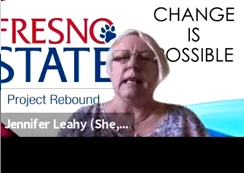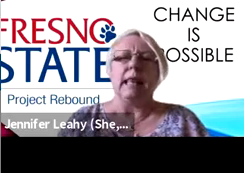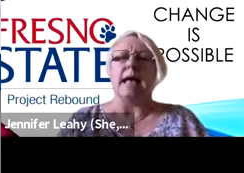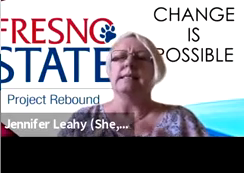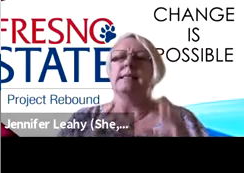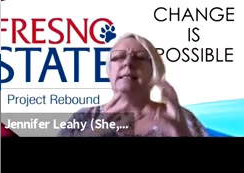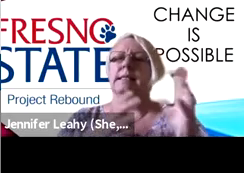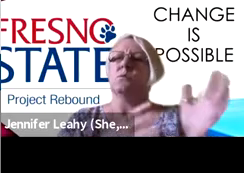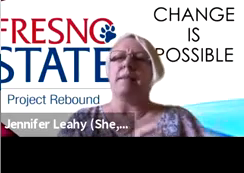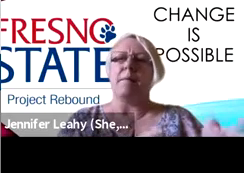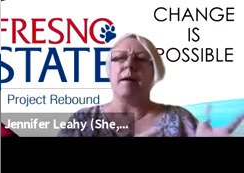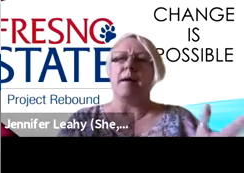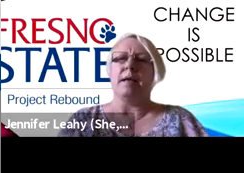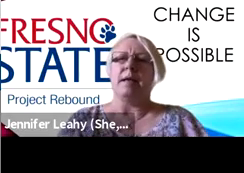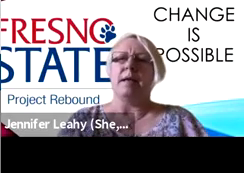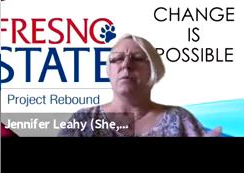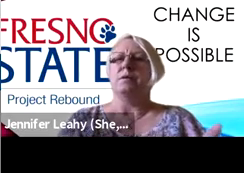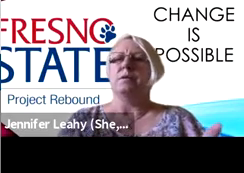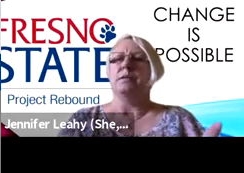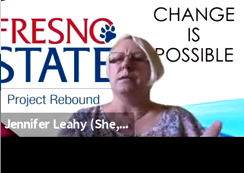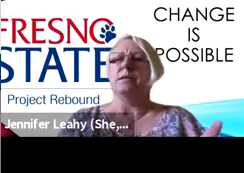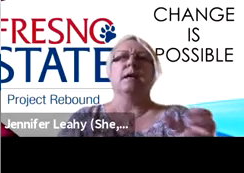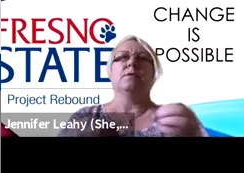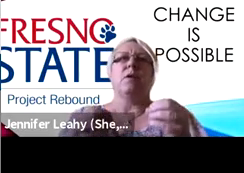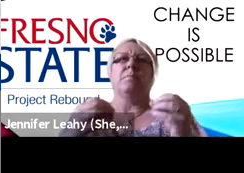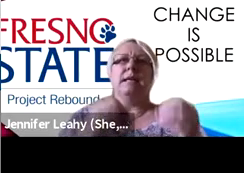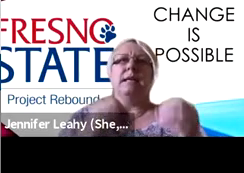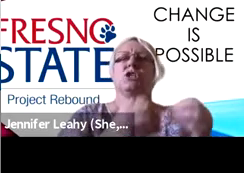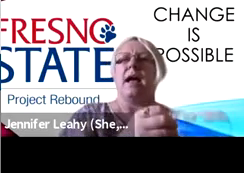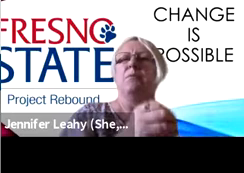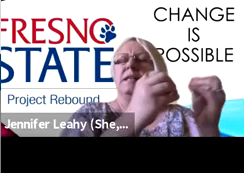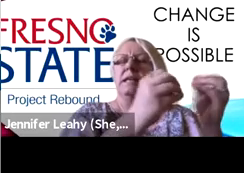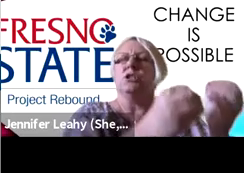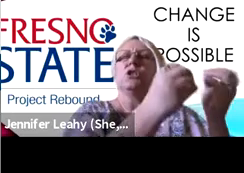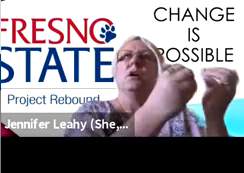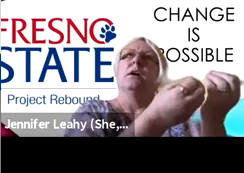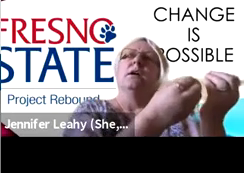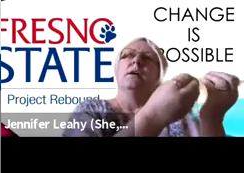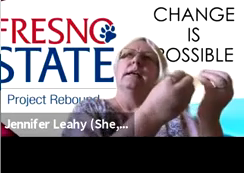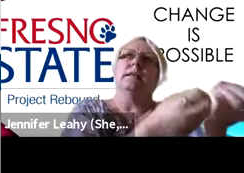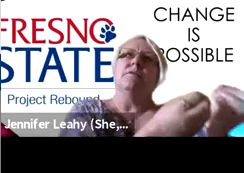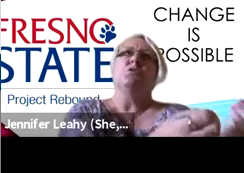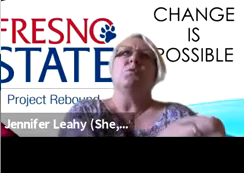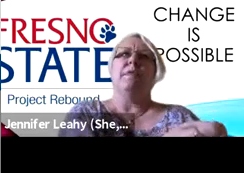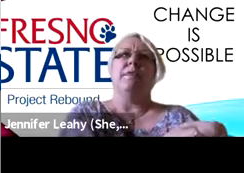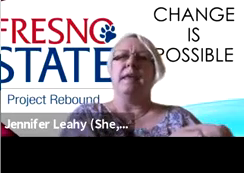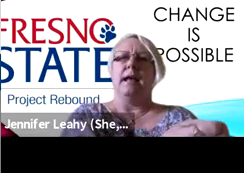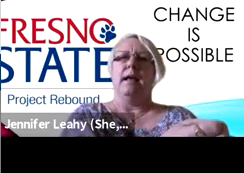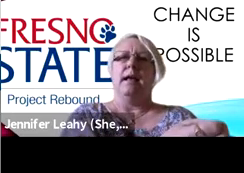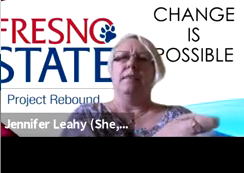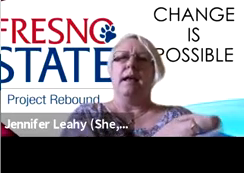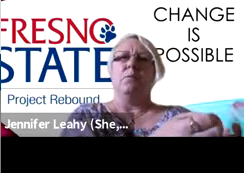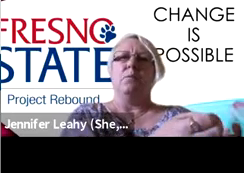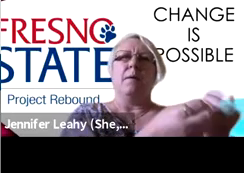struggles with a class. This is why that pipeline is so important, because from each step, with each individual